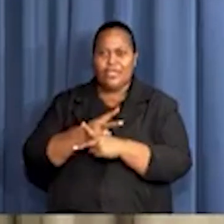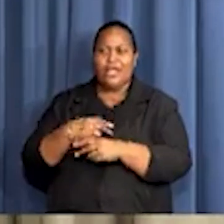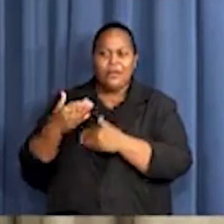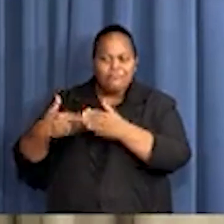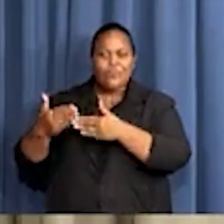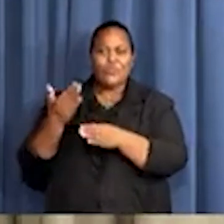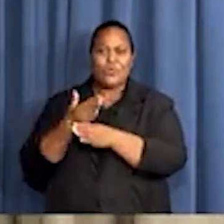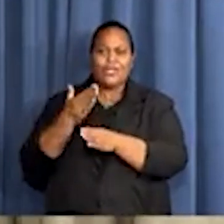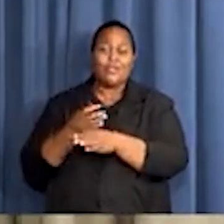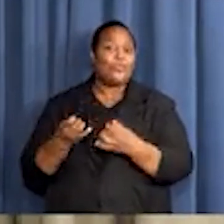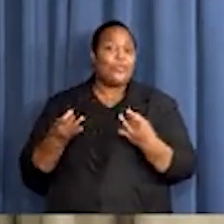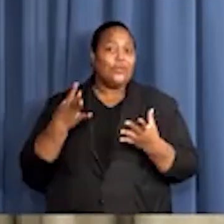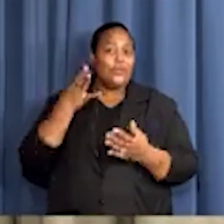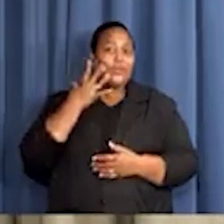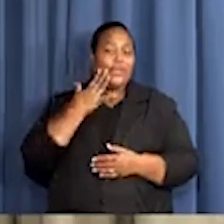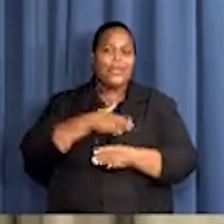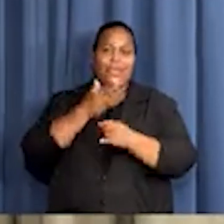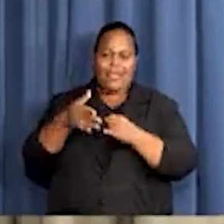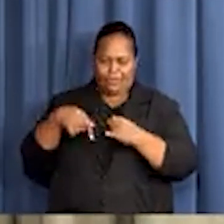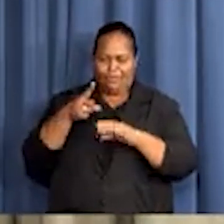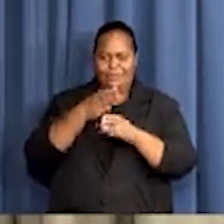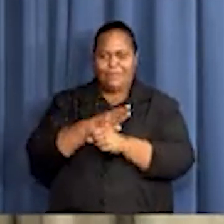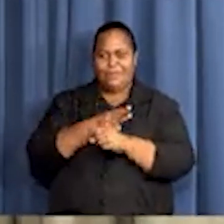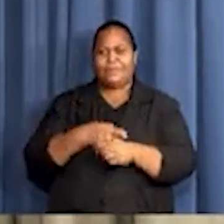should be ready by the end of this month.